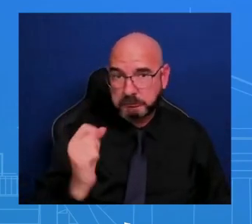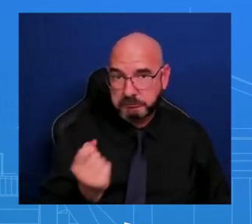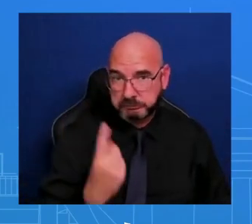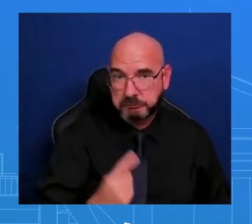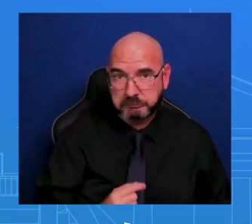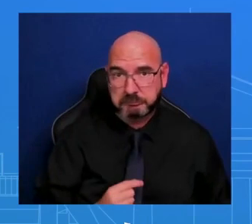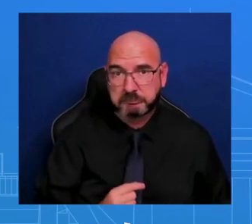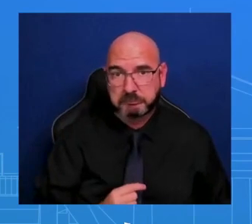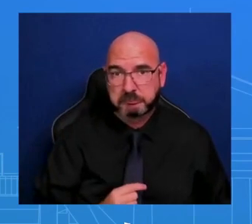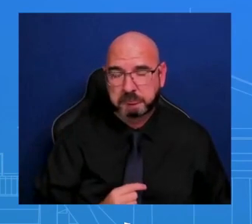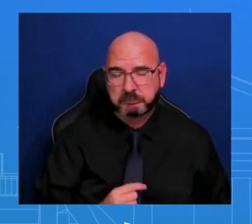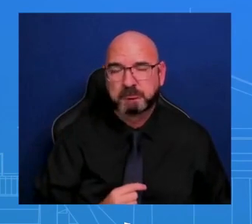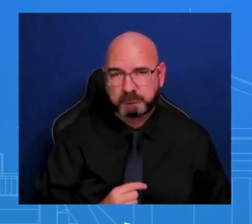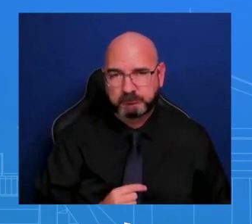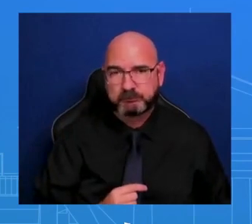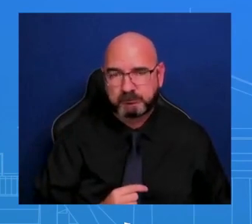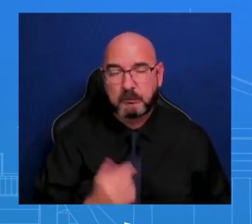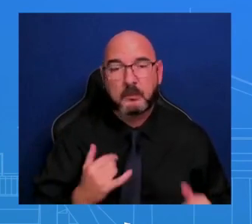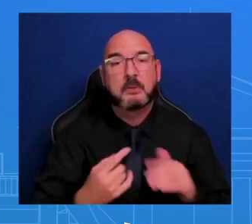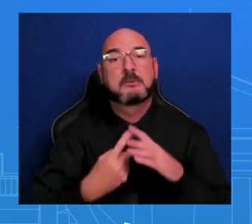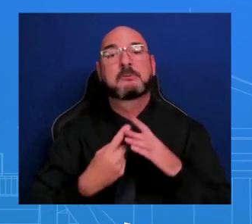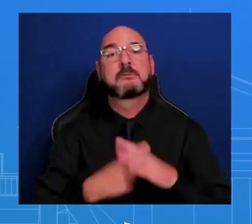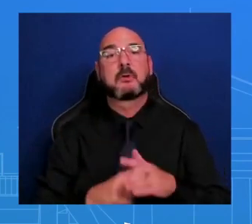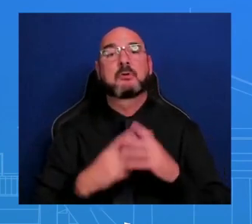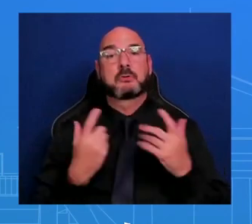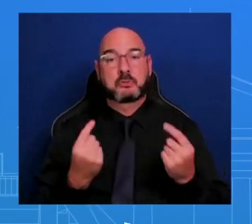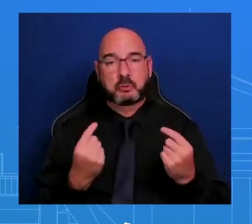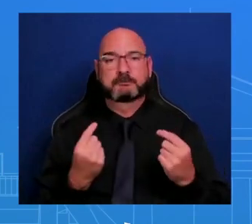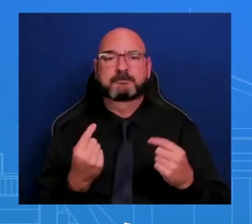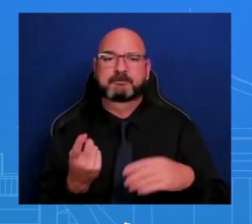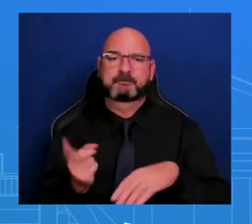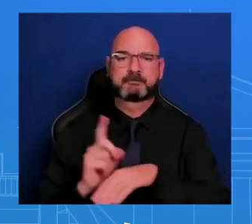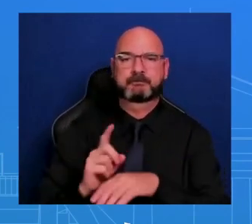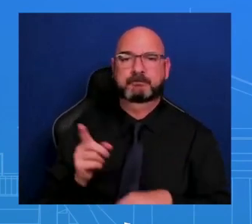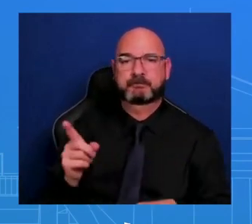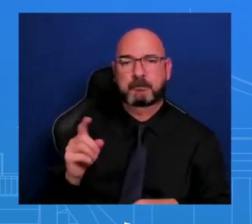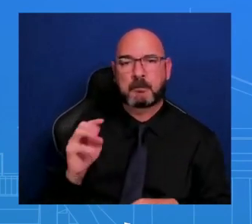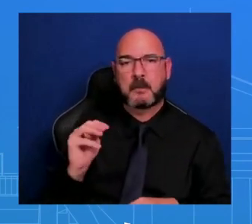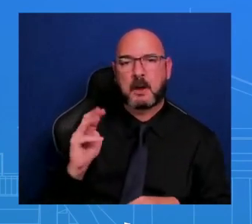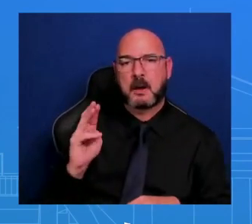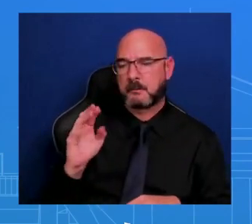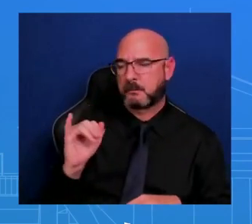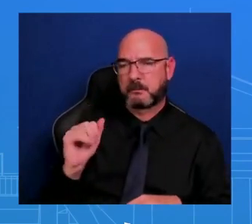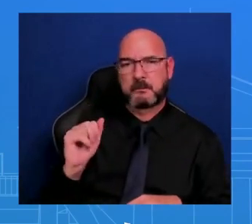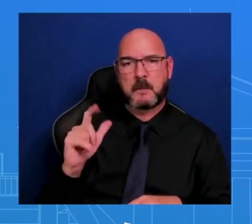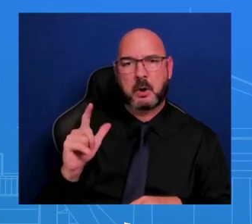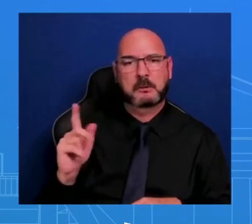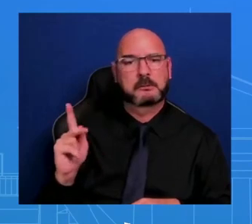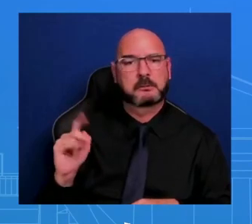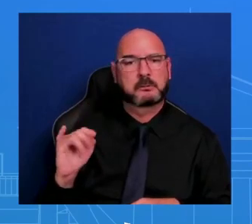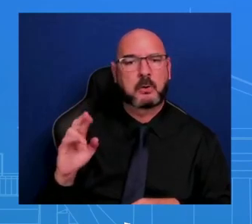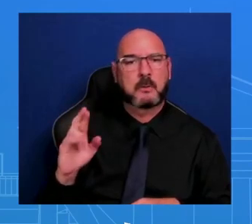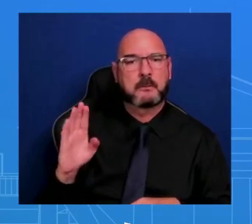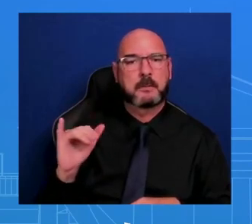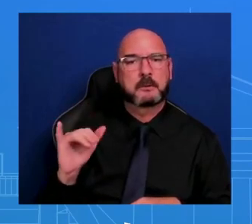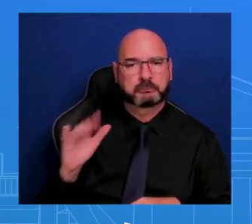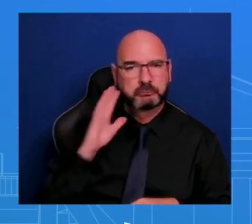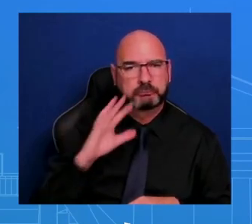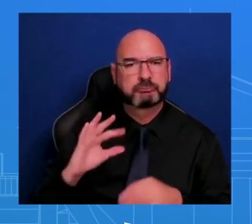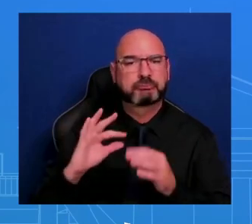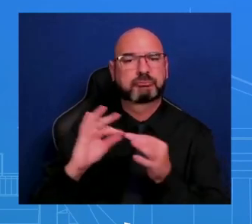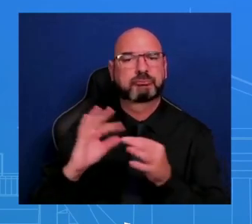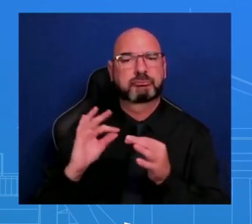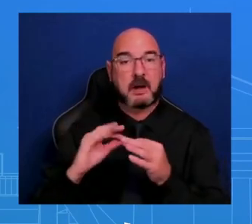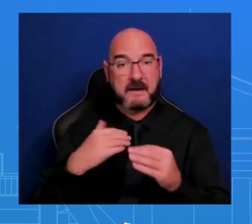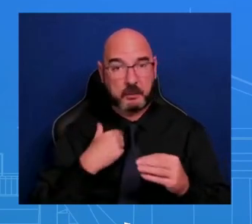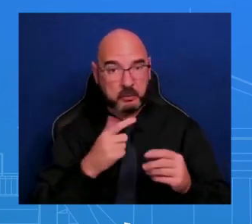up my colleague, Admiral John Kirby, to take any additional questions that you have on Israel or any other foreign policy questions that you have. You agreed to come